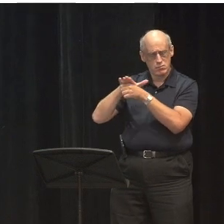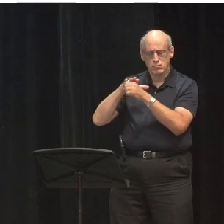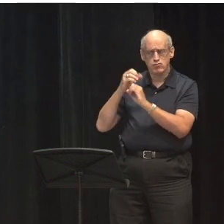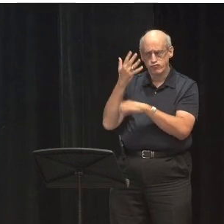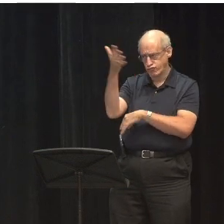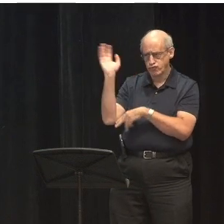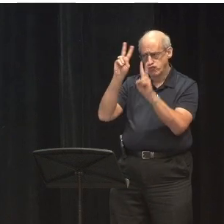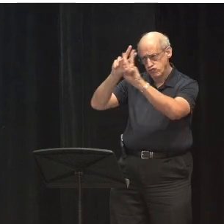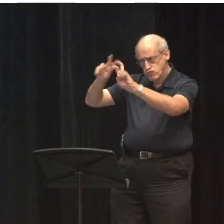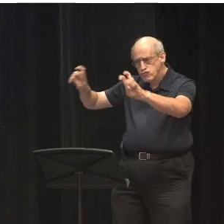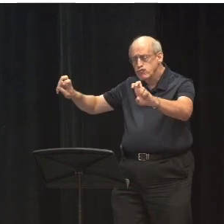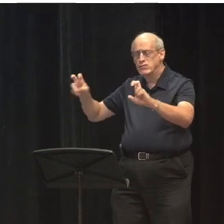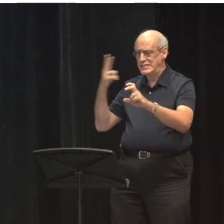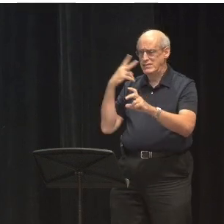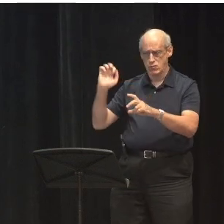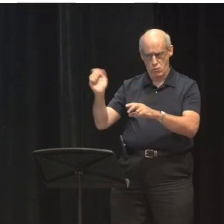the trees from,